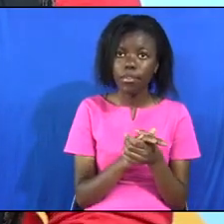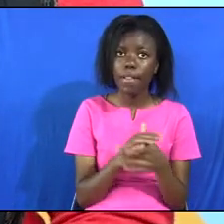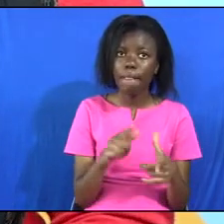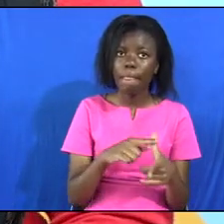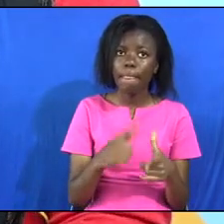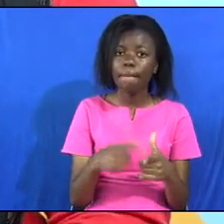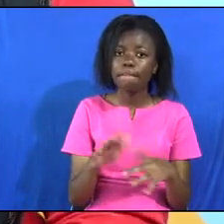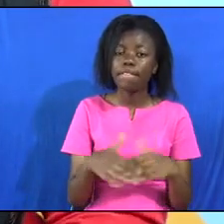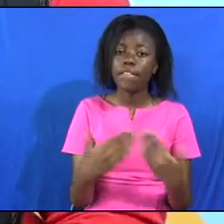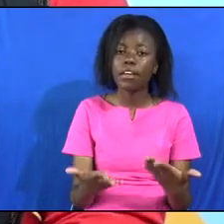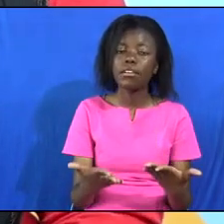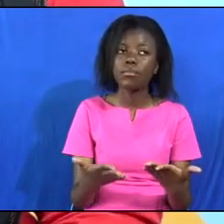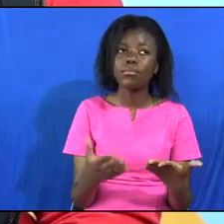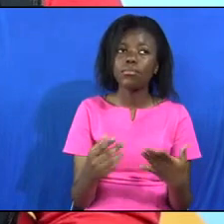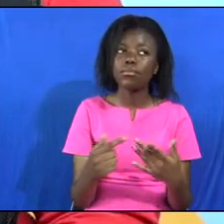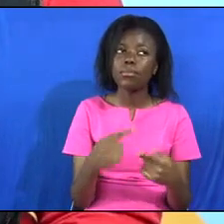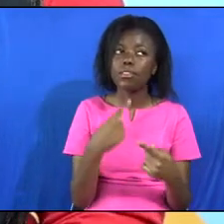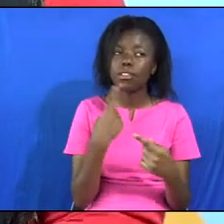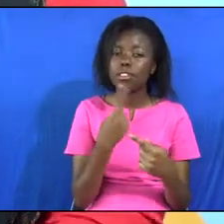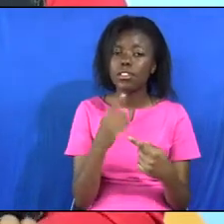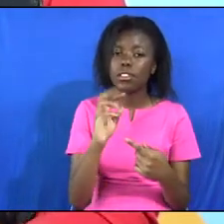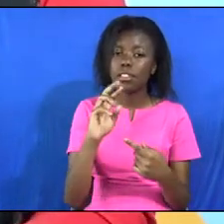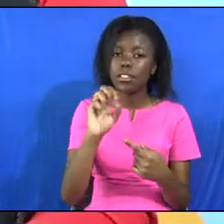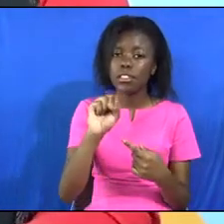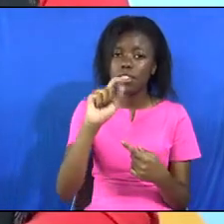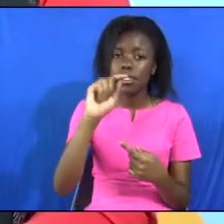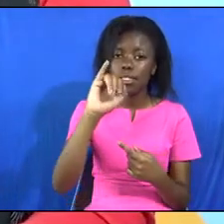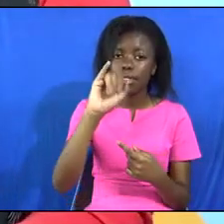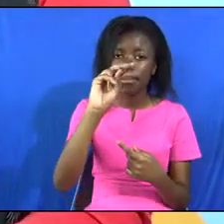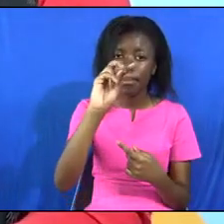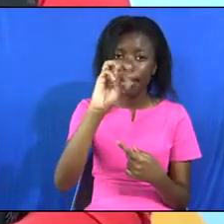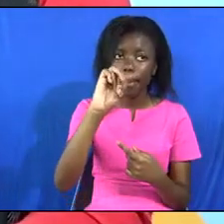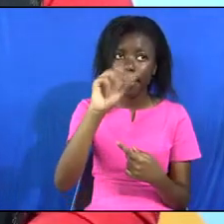then, how do we counter stigma?